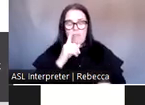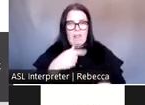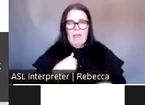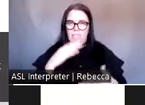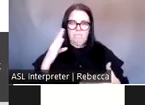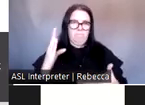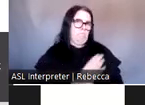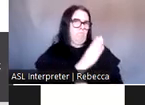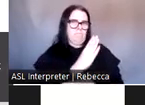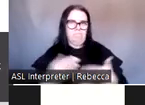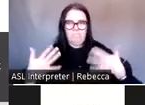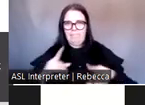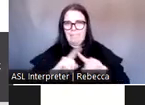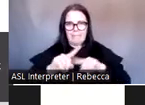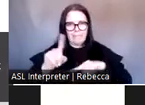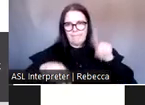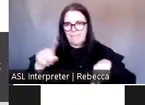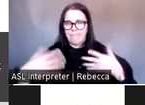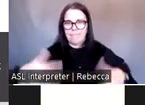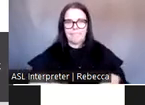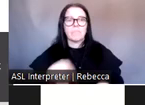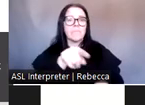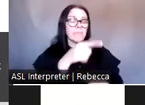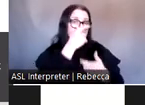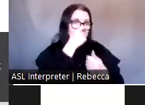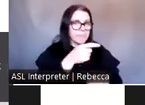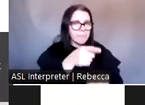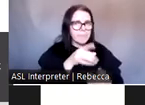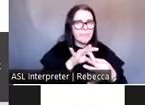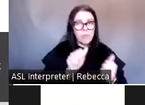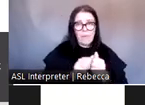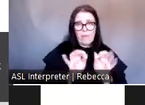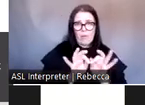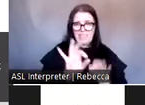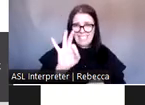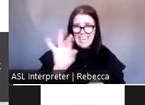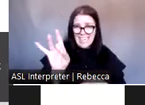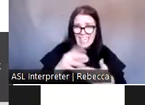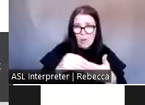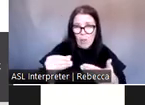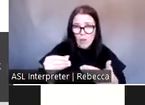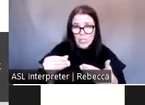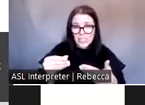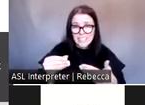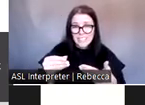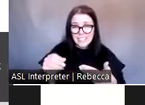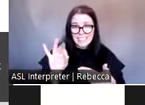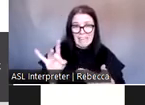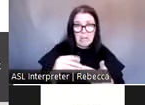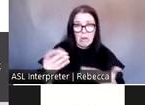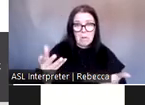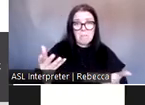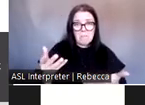mix. This is an interesting one, I note, especially around the cost. It's $98. So there